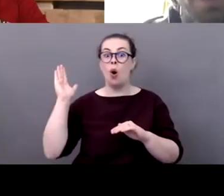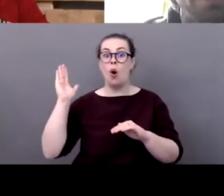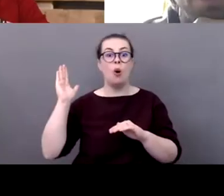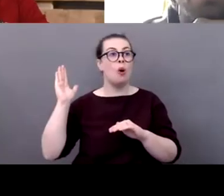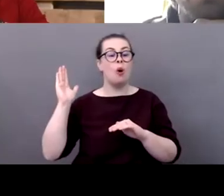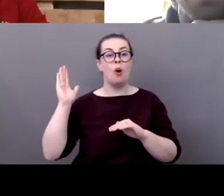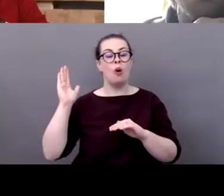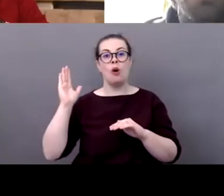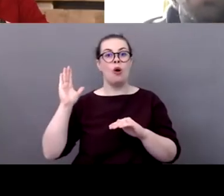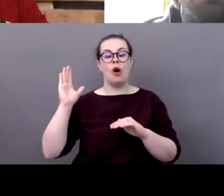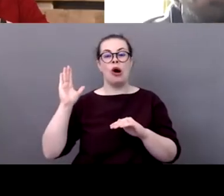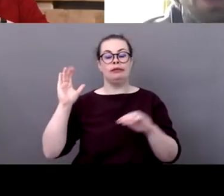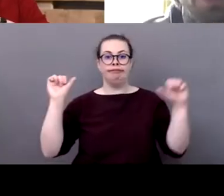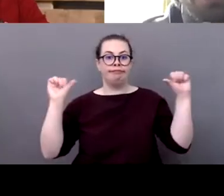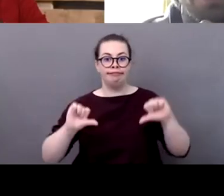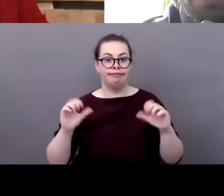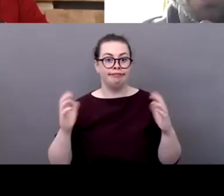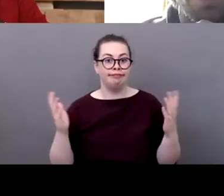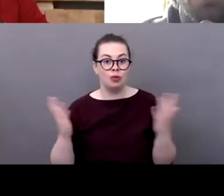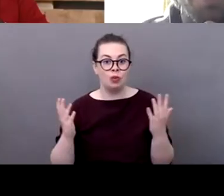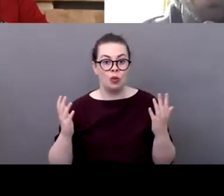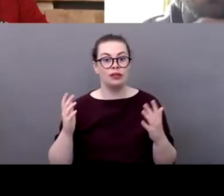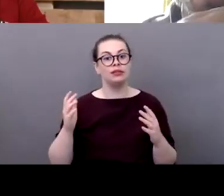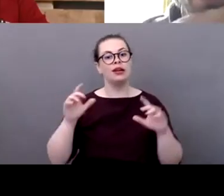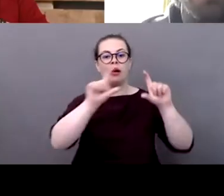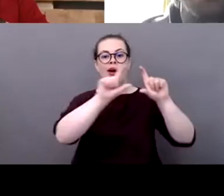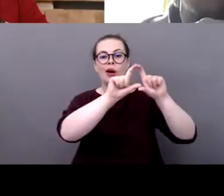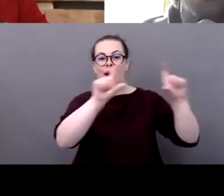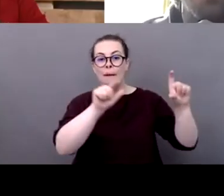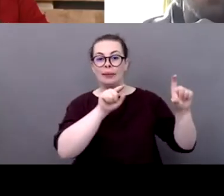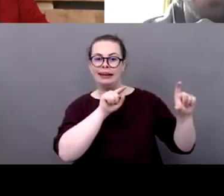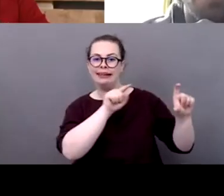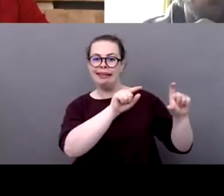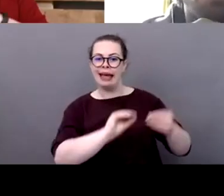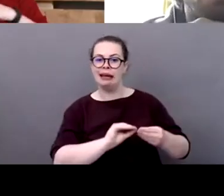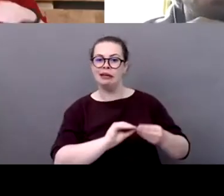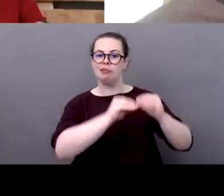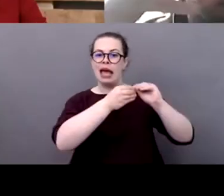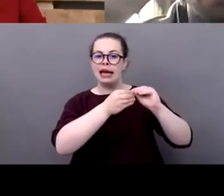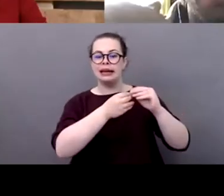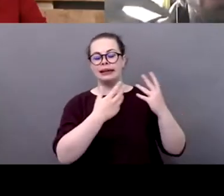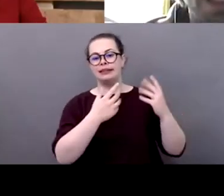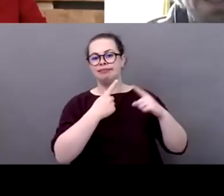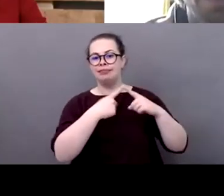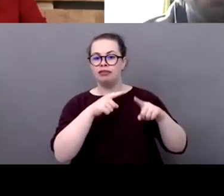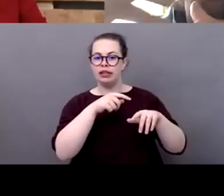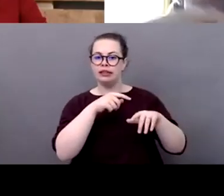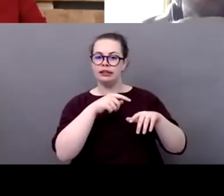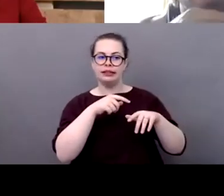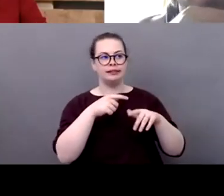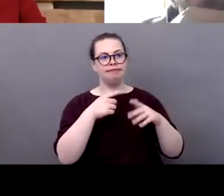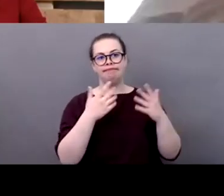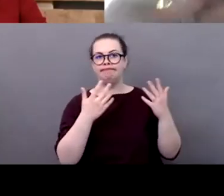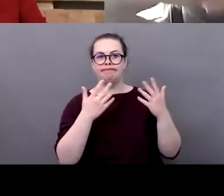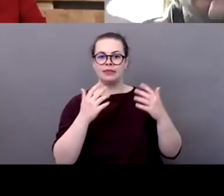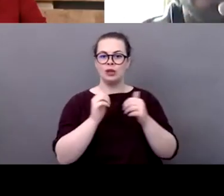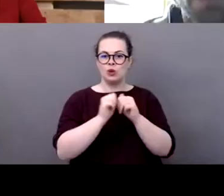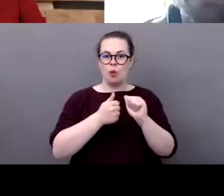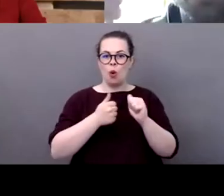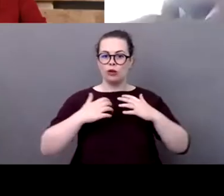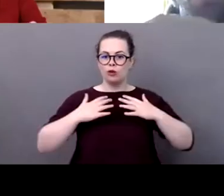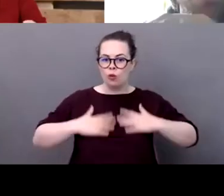to manufacturing product equipment production, all the retail and